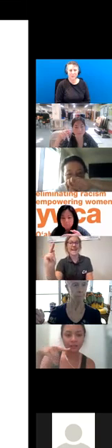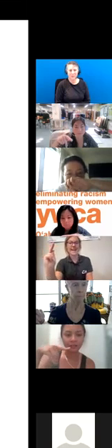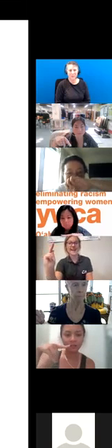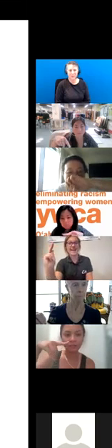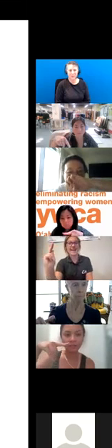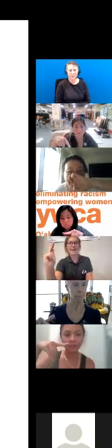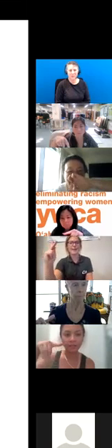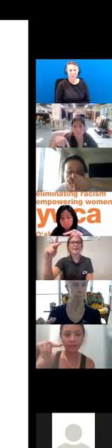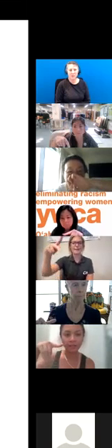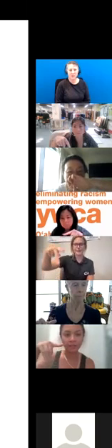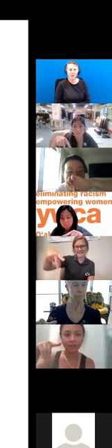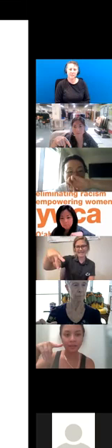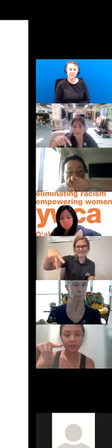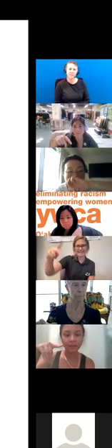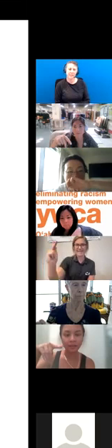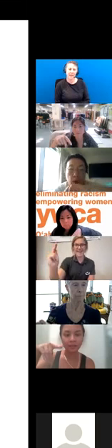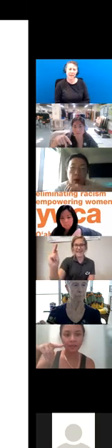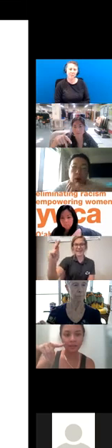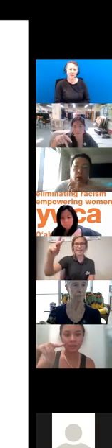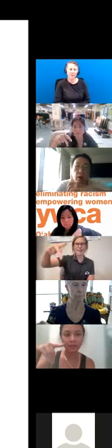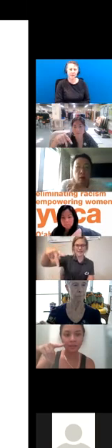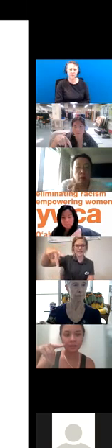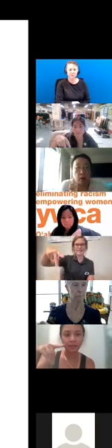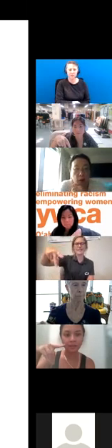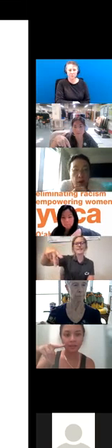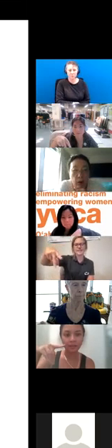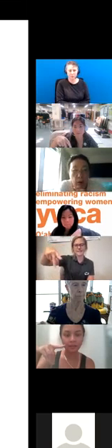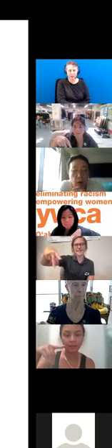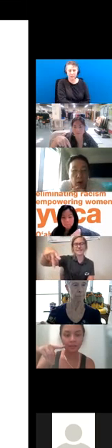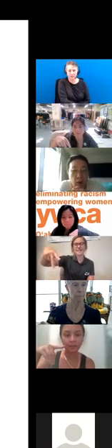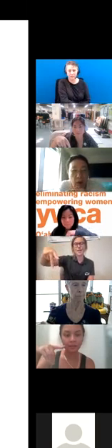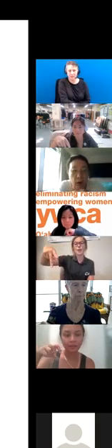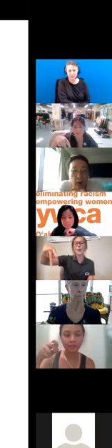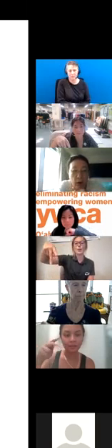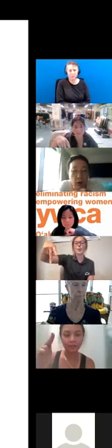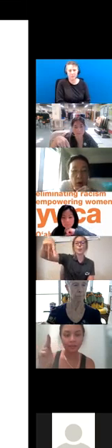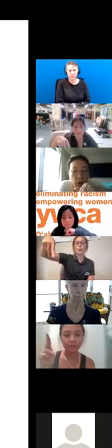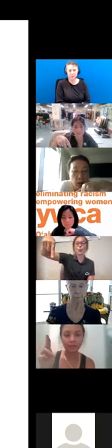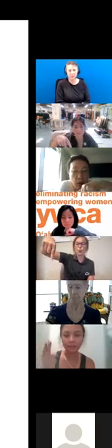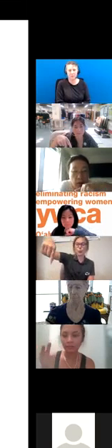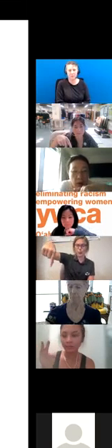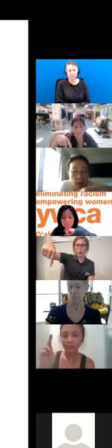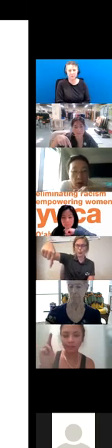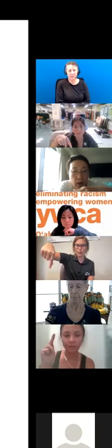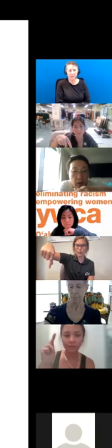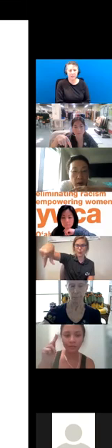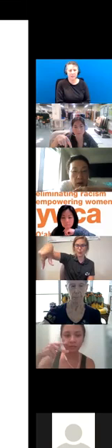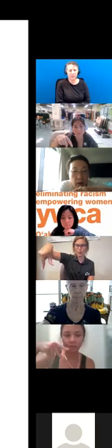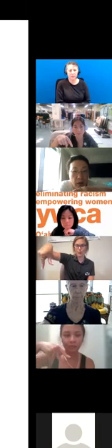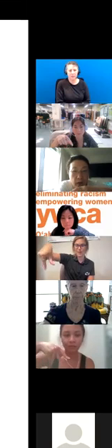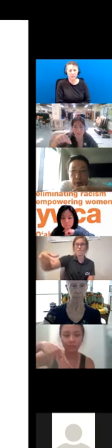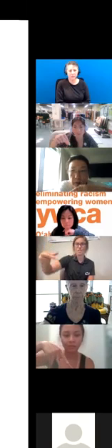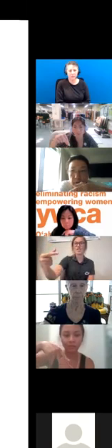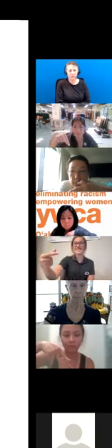P. So kind of similar to K, P is just you move your hand downward, your wrist goes downward.